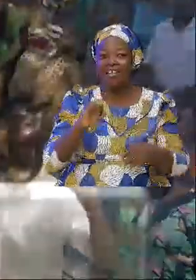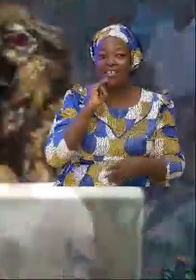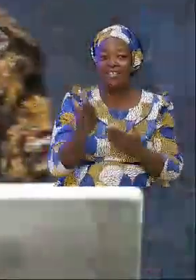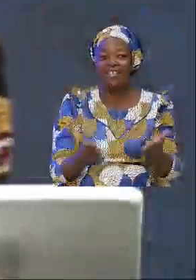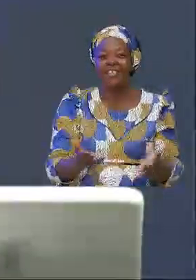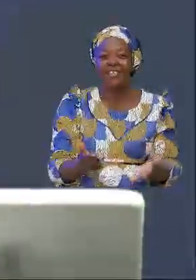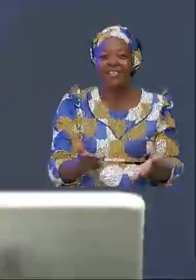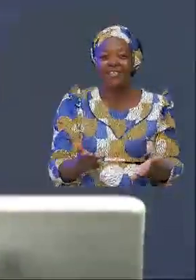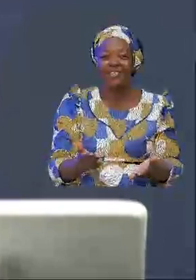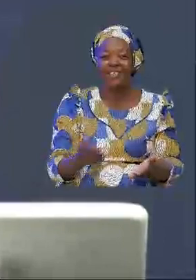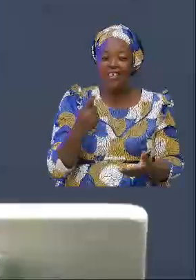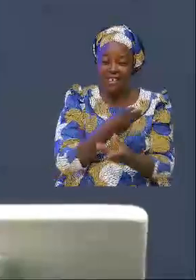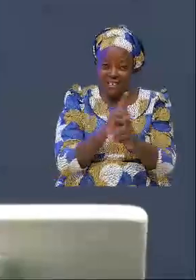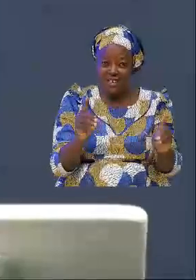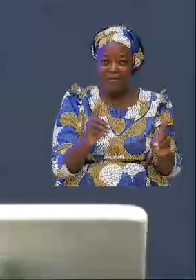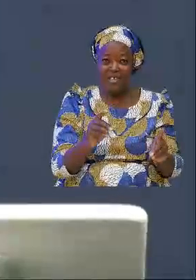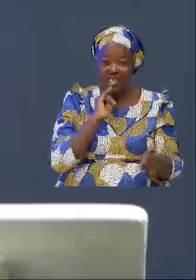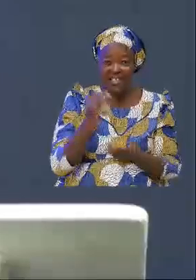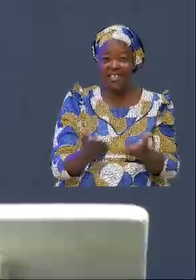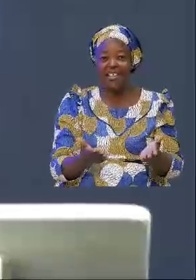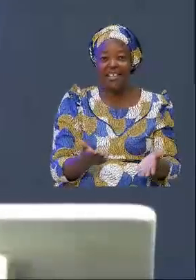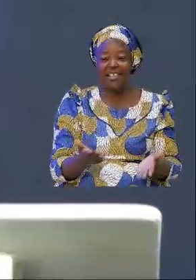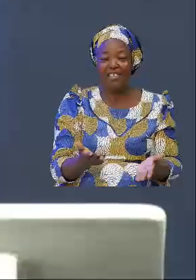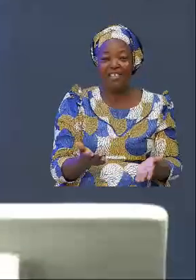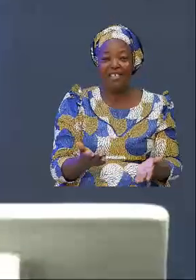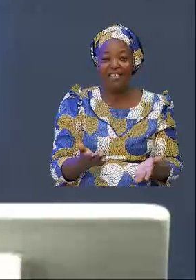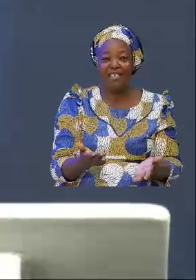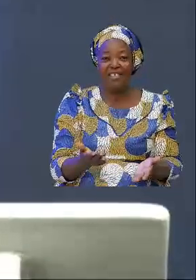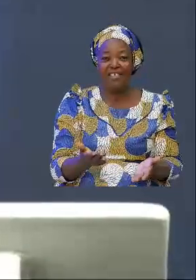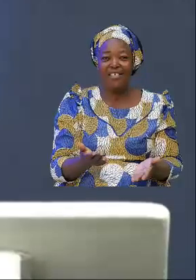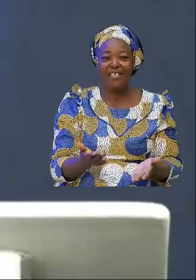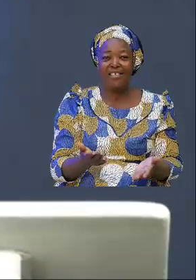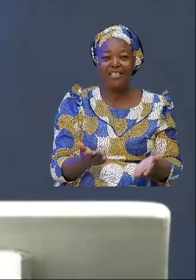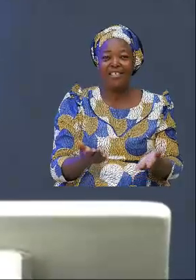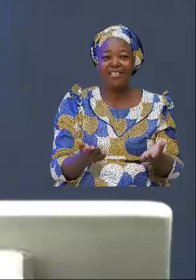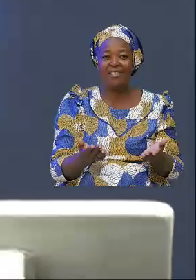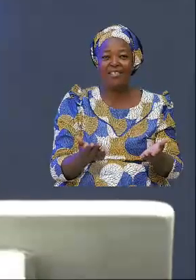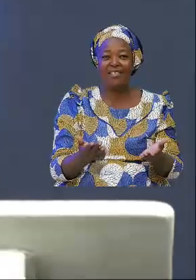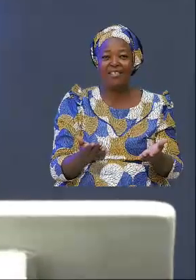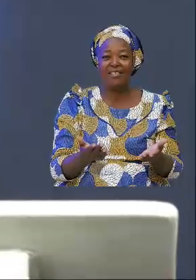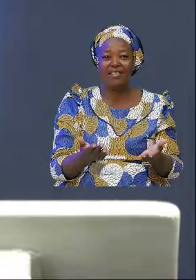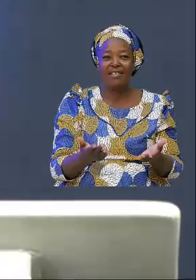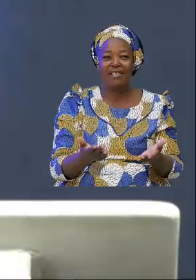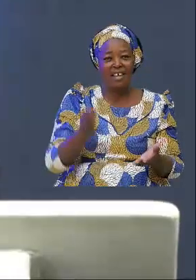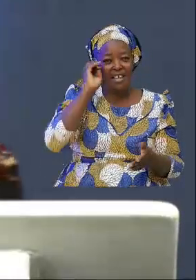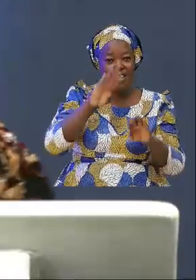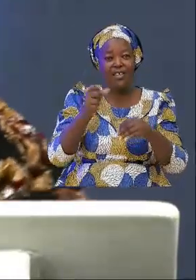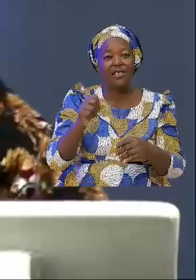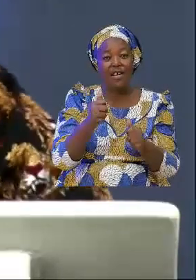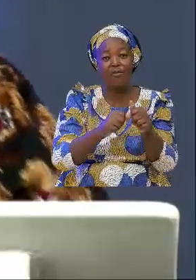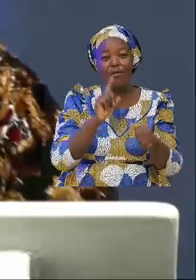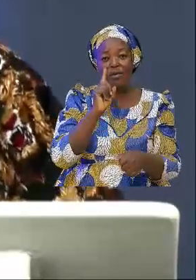The Lord is here. The healing is here. The deliverance is here.